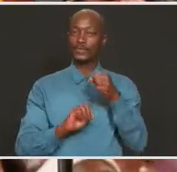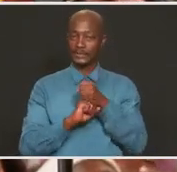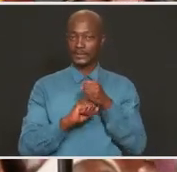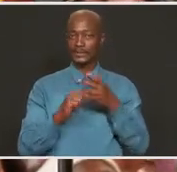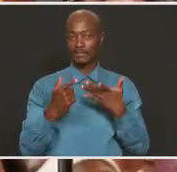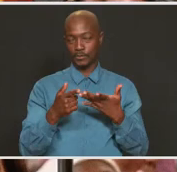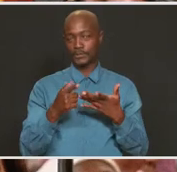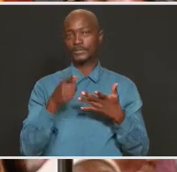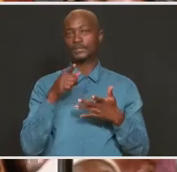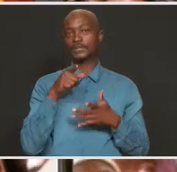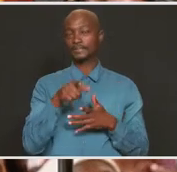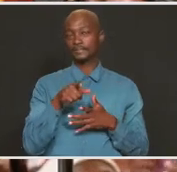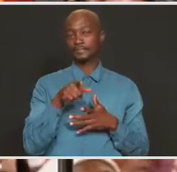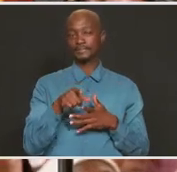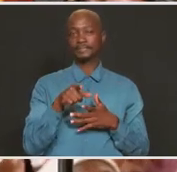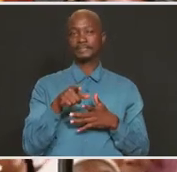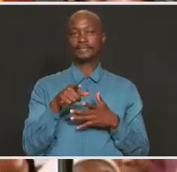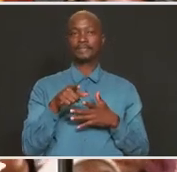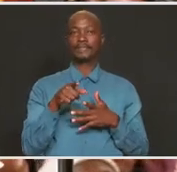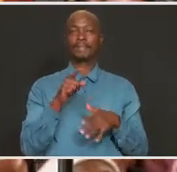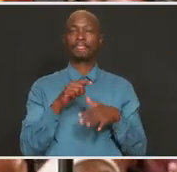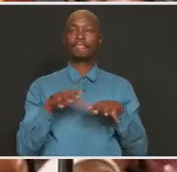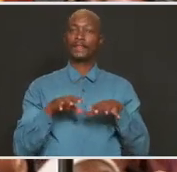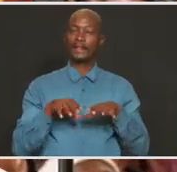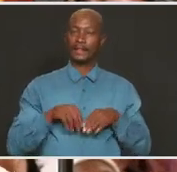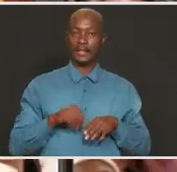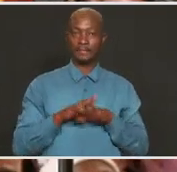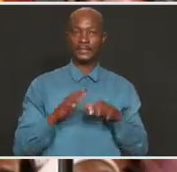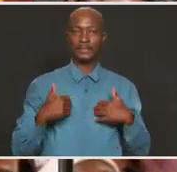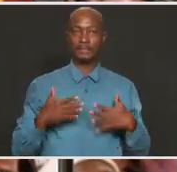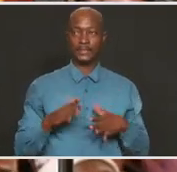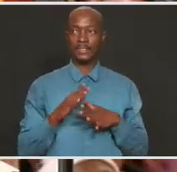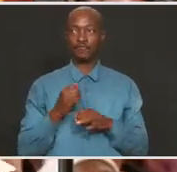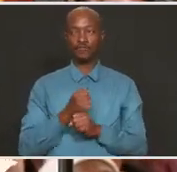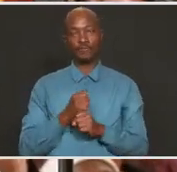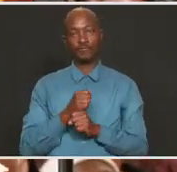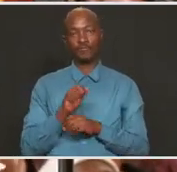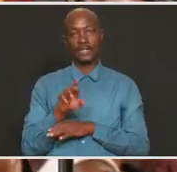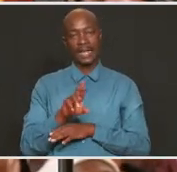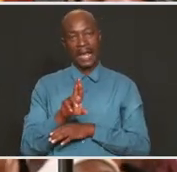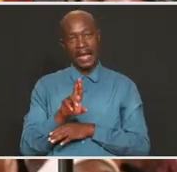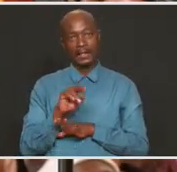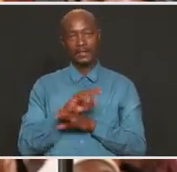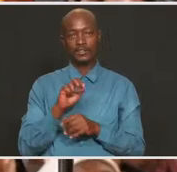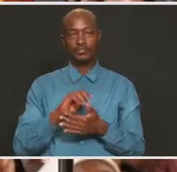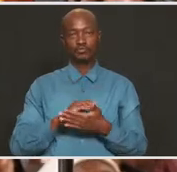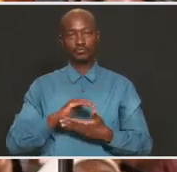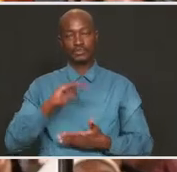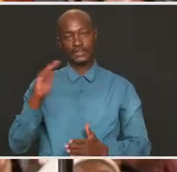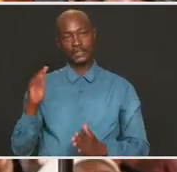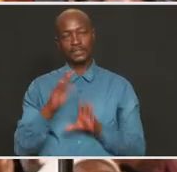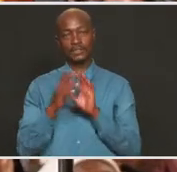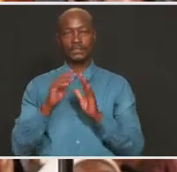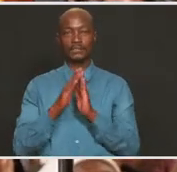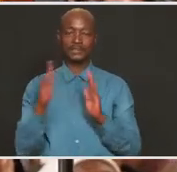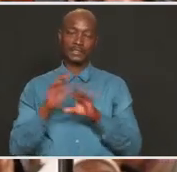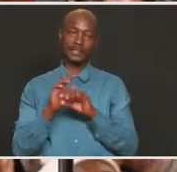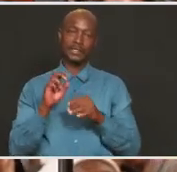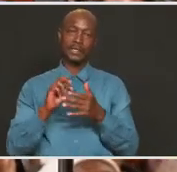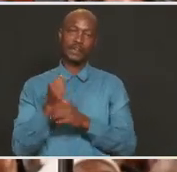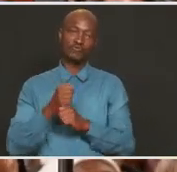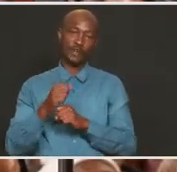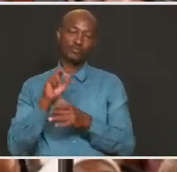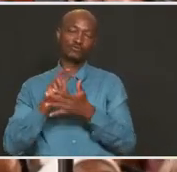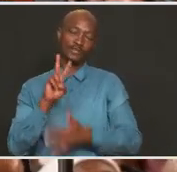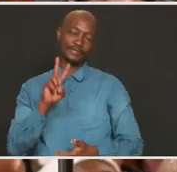that the the the admission must start from grade R to grade 12. and then also